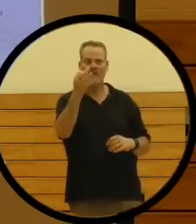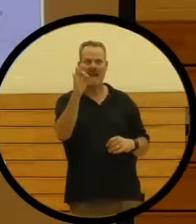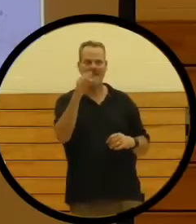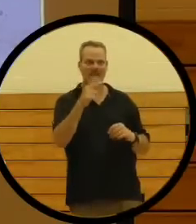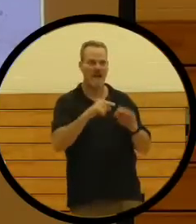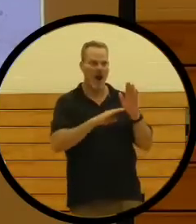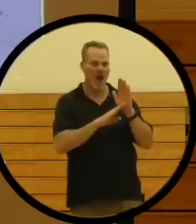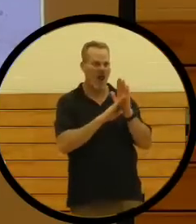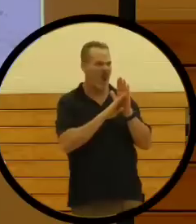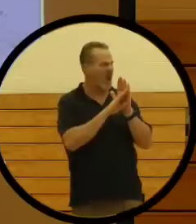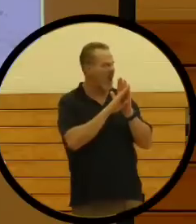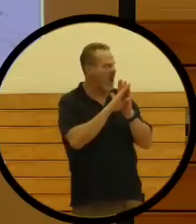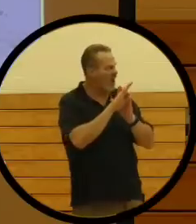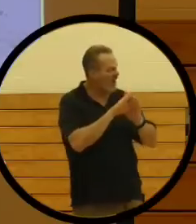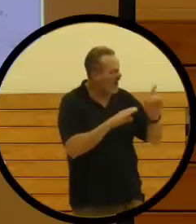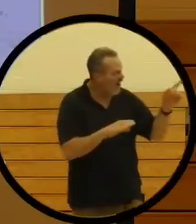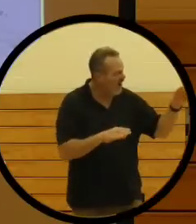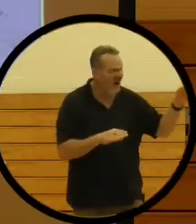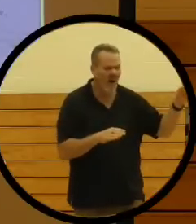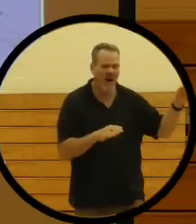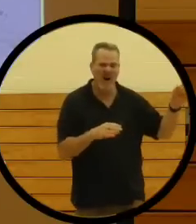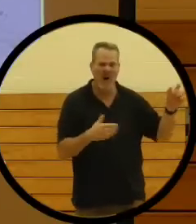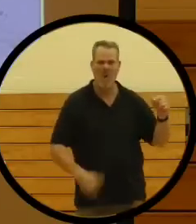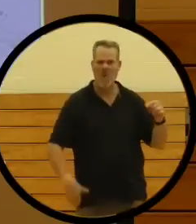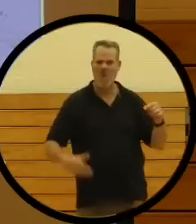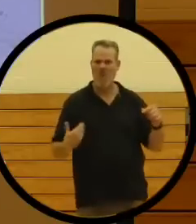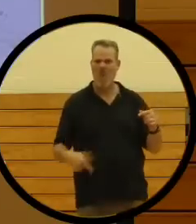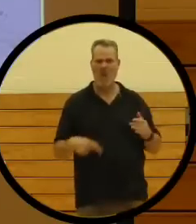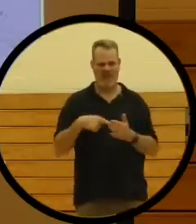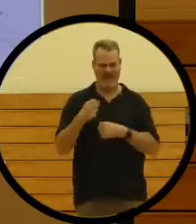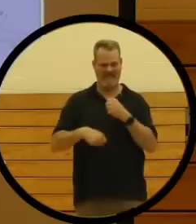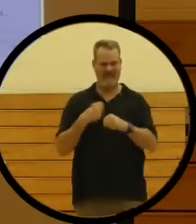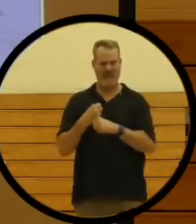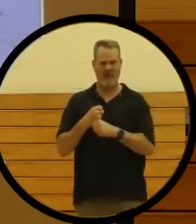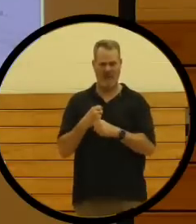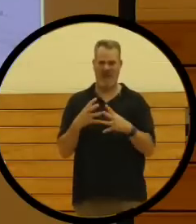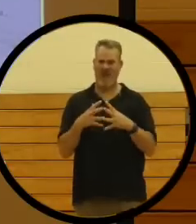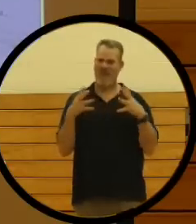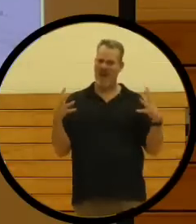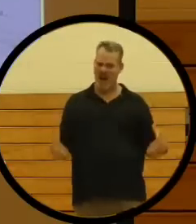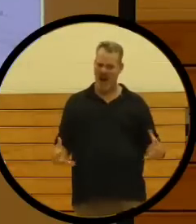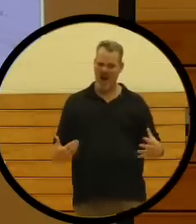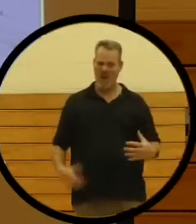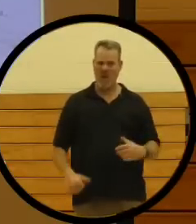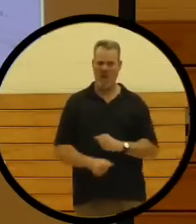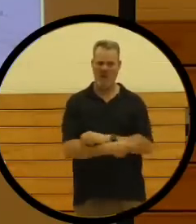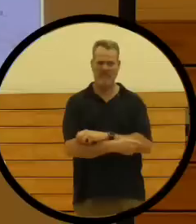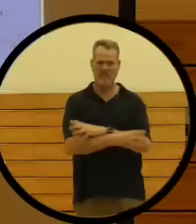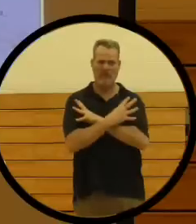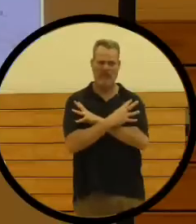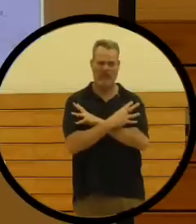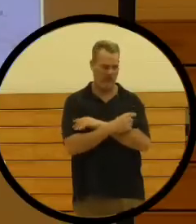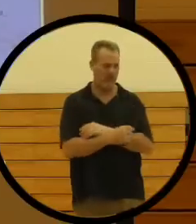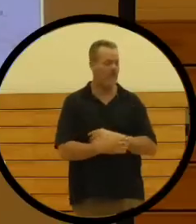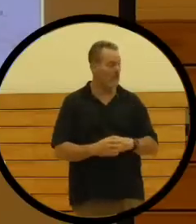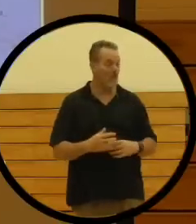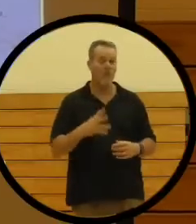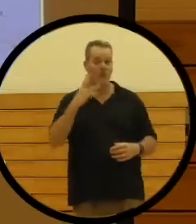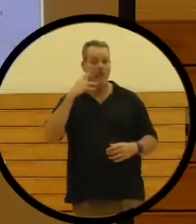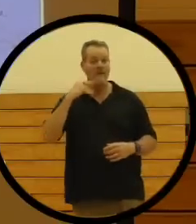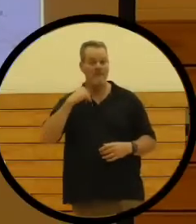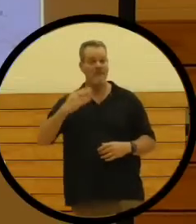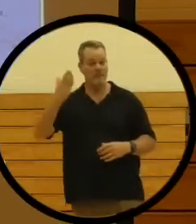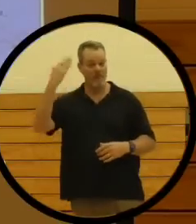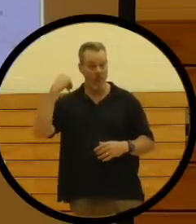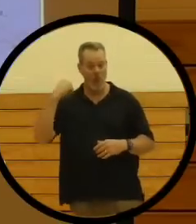get going. And then this is this year's bunch of earthquakes in here. So we've had earthquakes like this before, but they kind